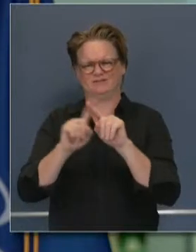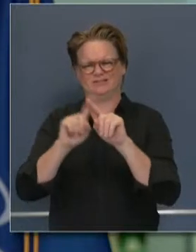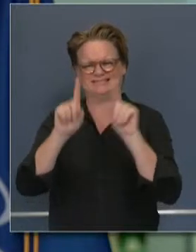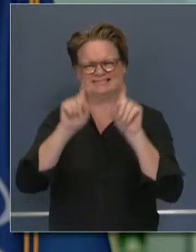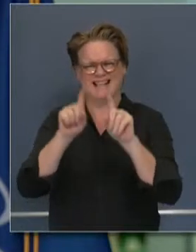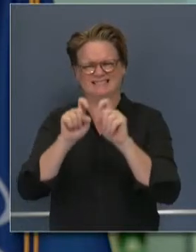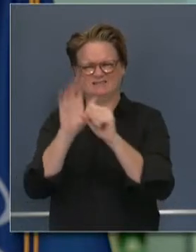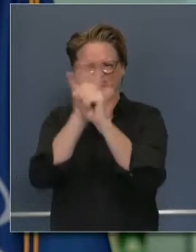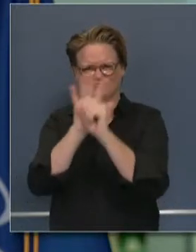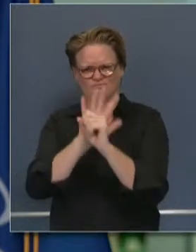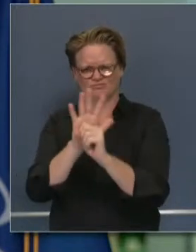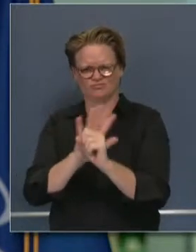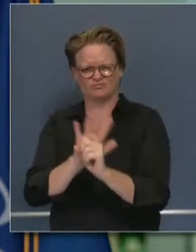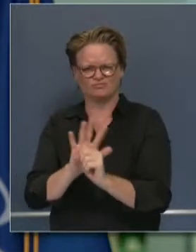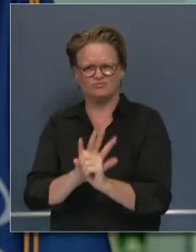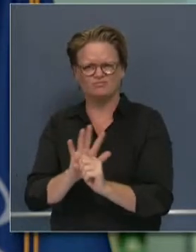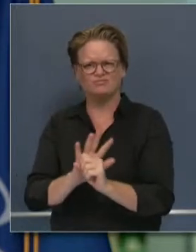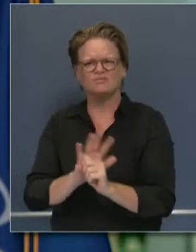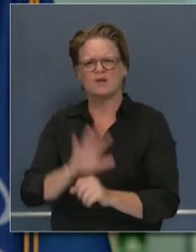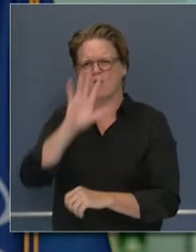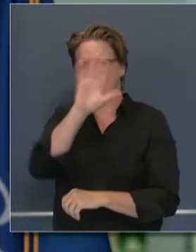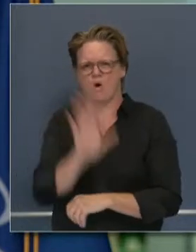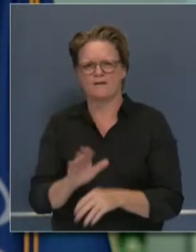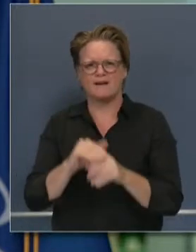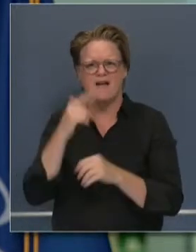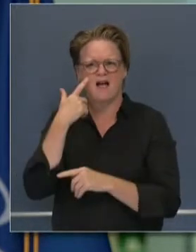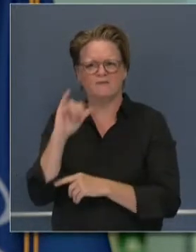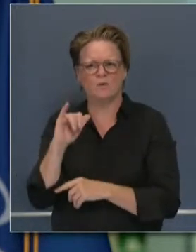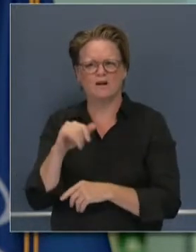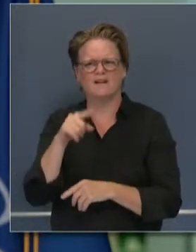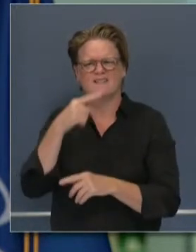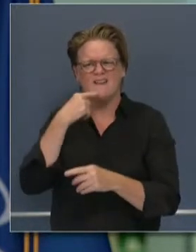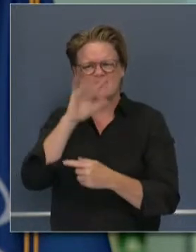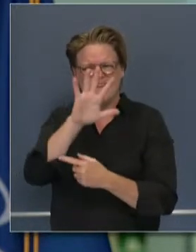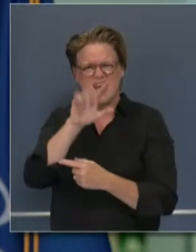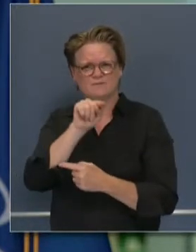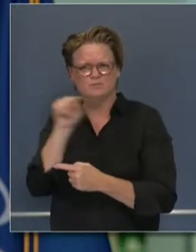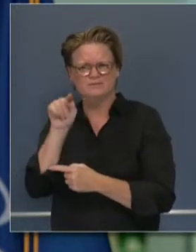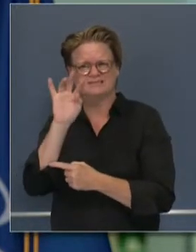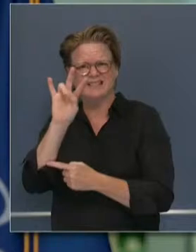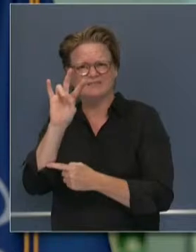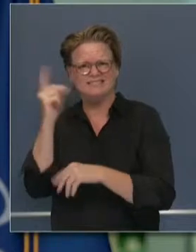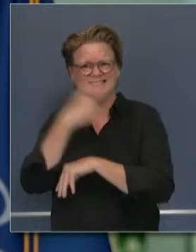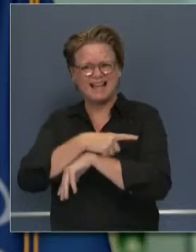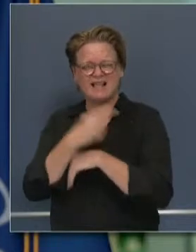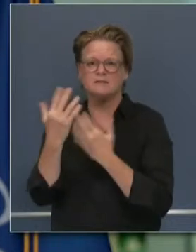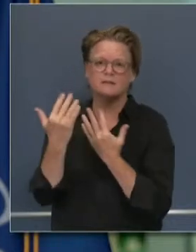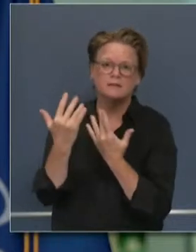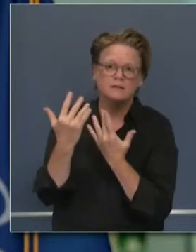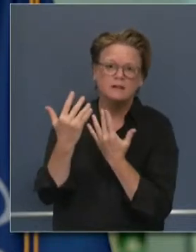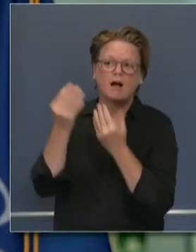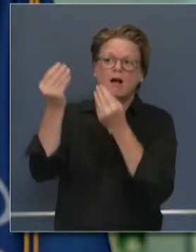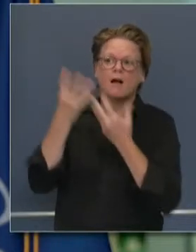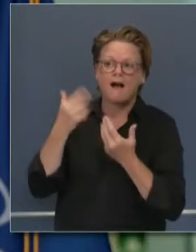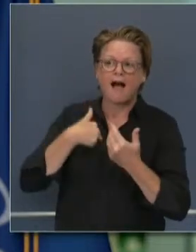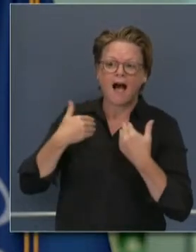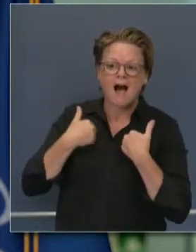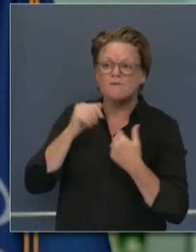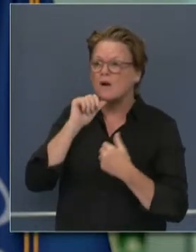earlier mentioned that there's an average delay in tests from 5 to 7 days. Is there any concern by you